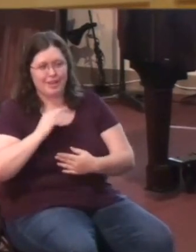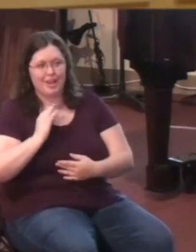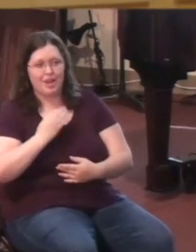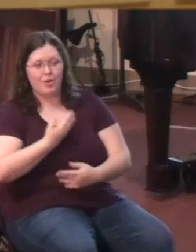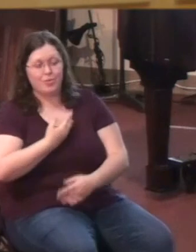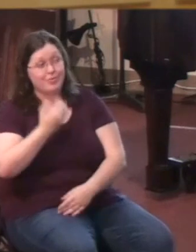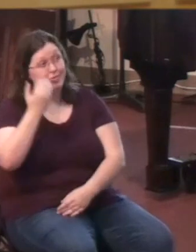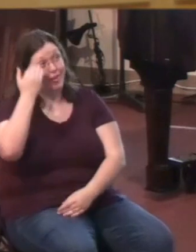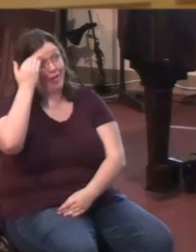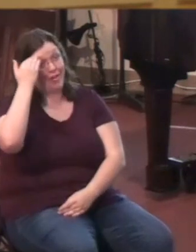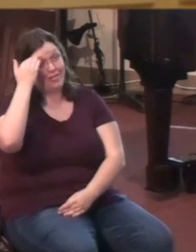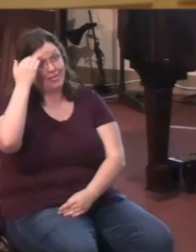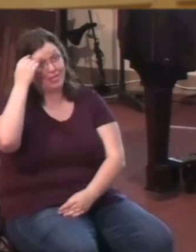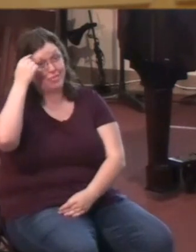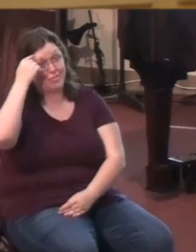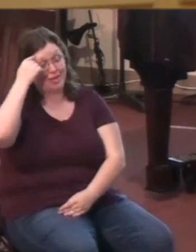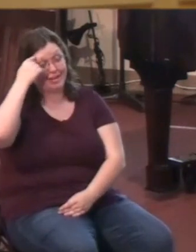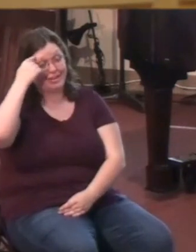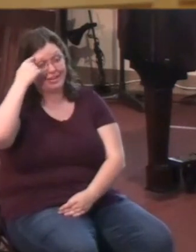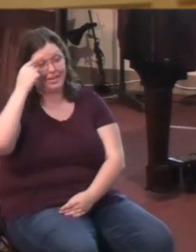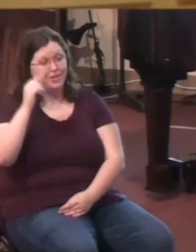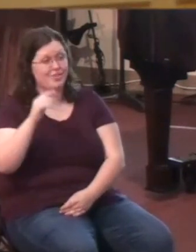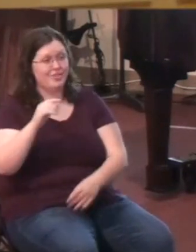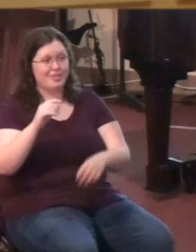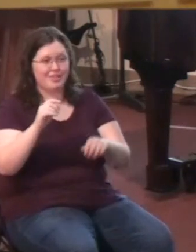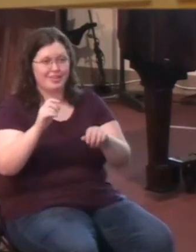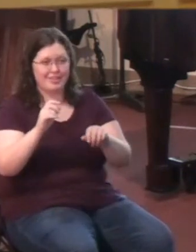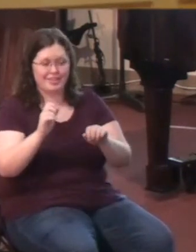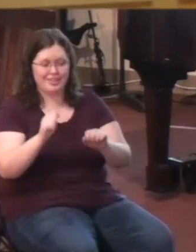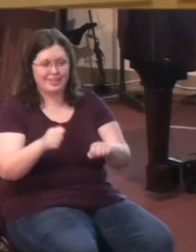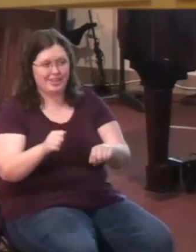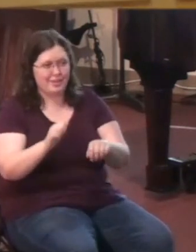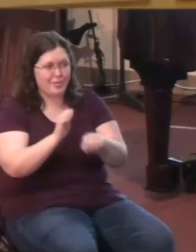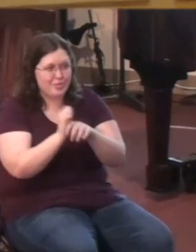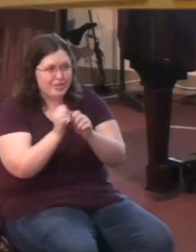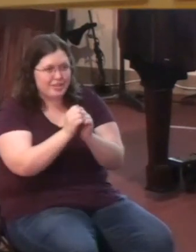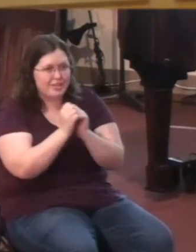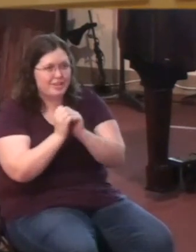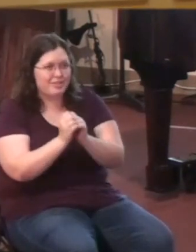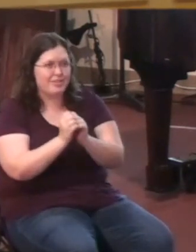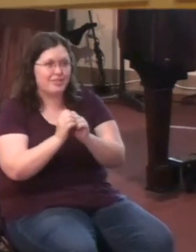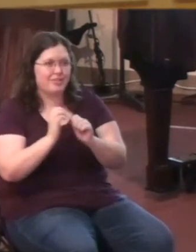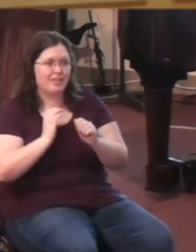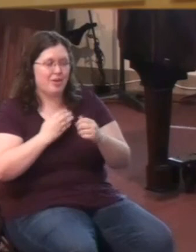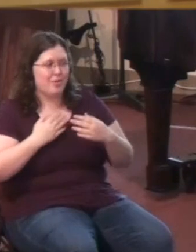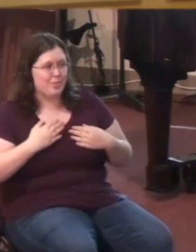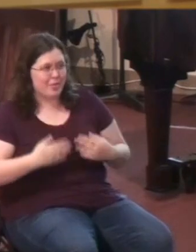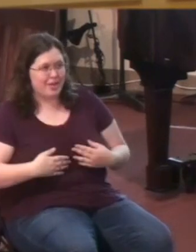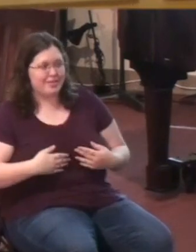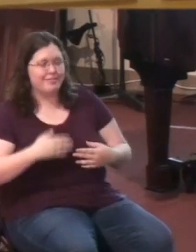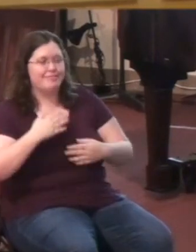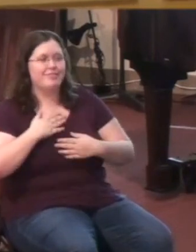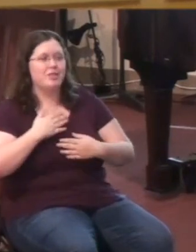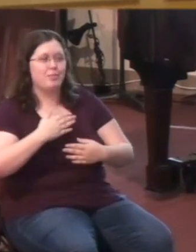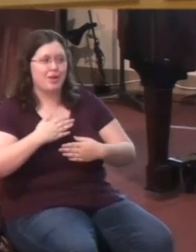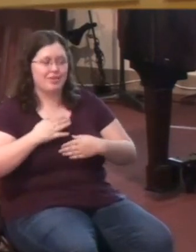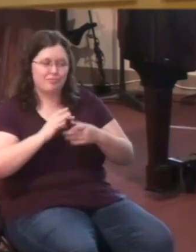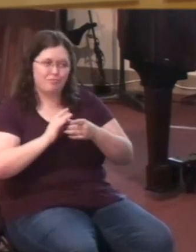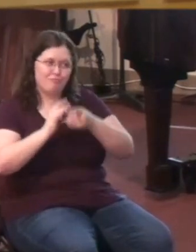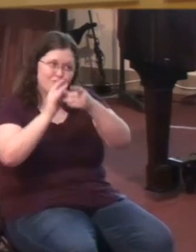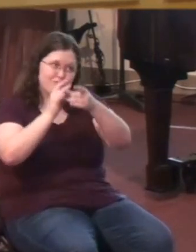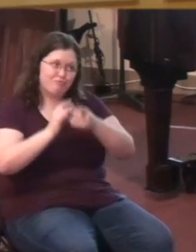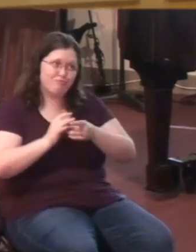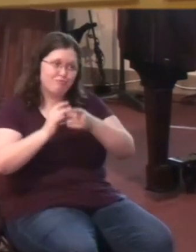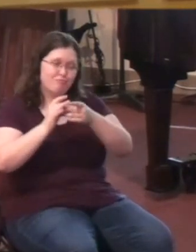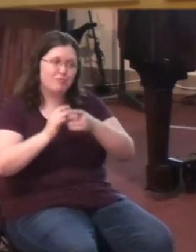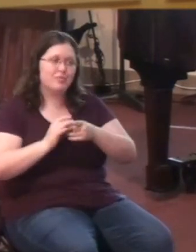only thing it can actually work with in the autonomic nervous system of our body is the breath. So you